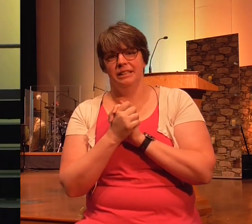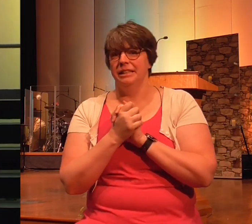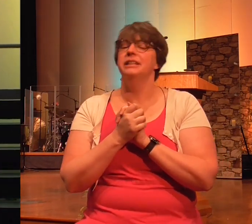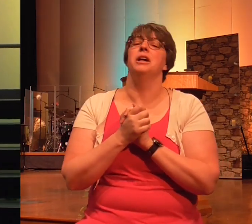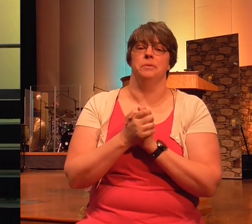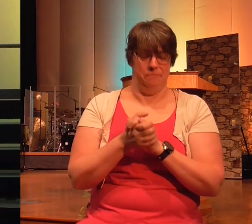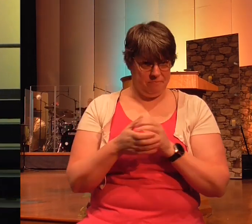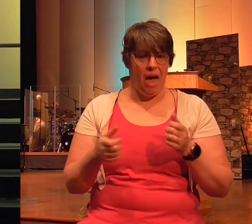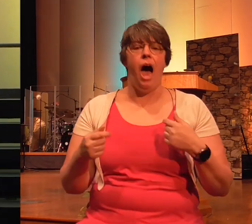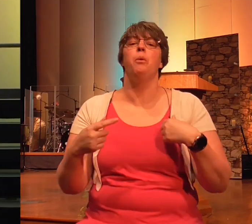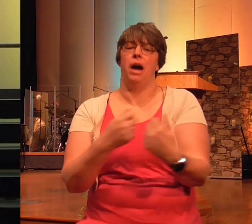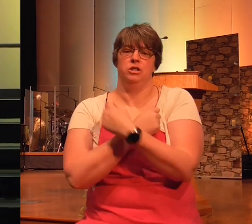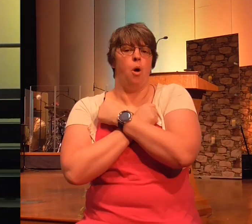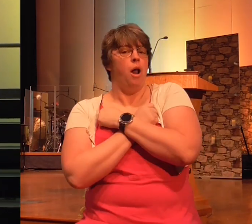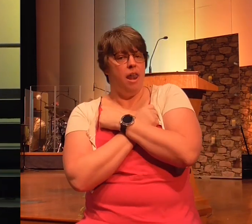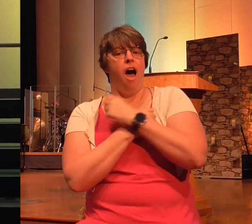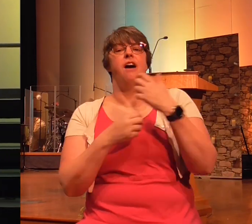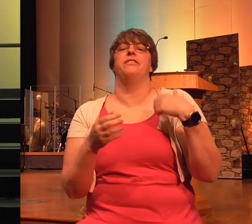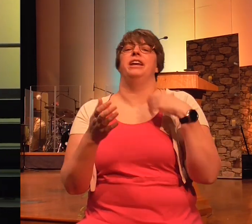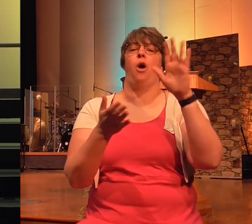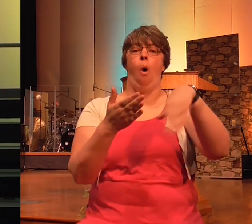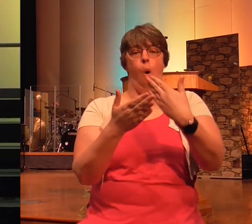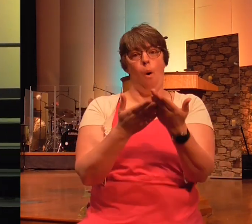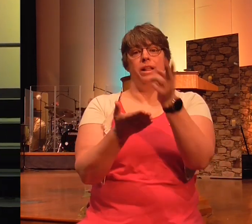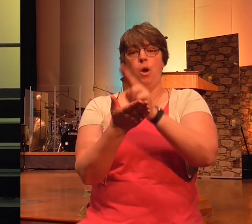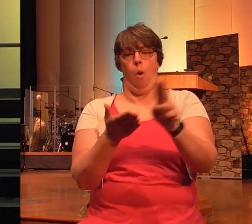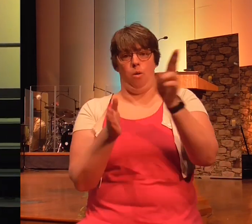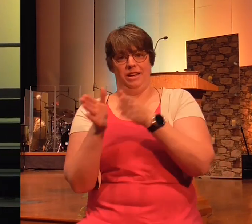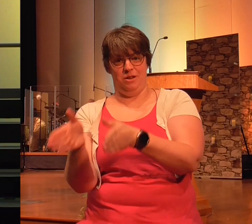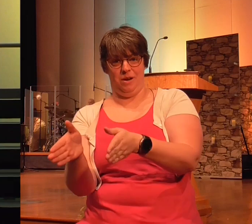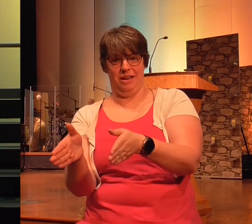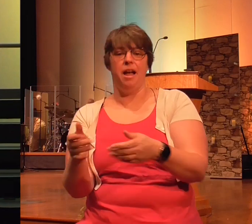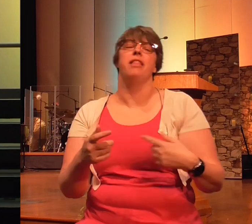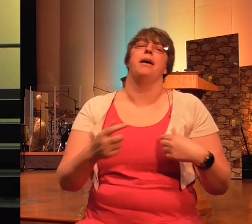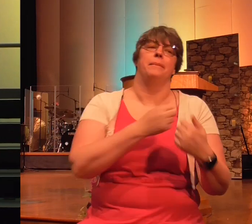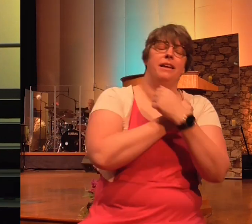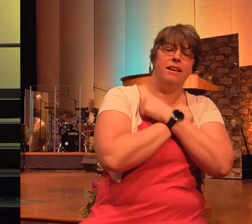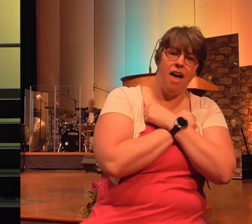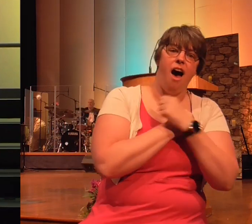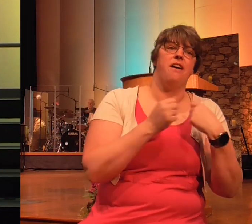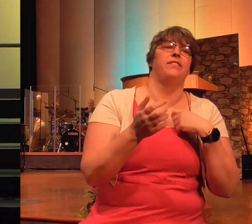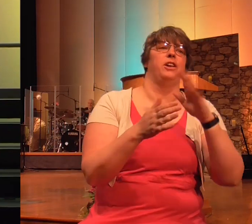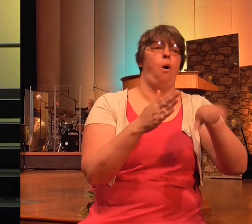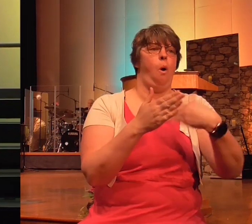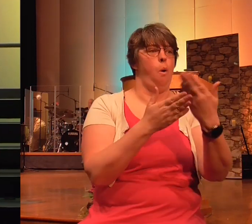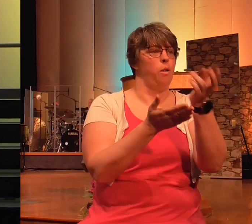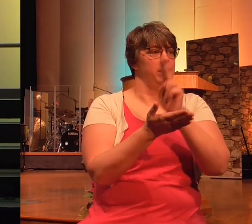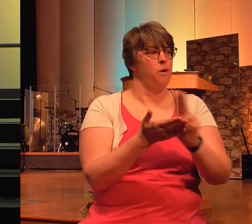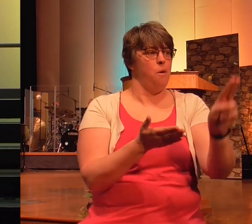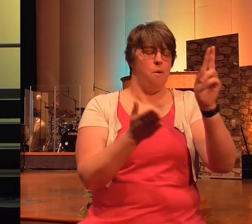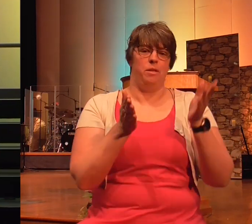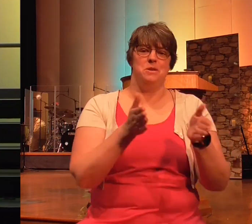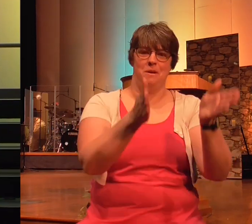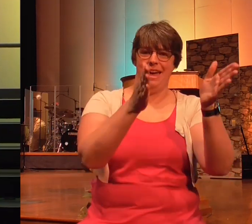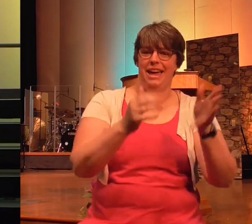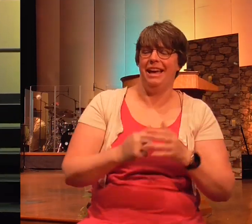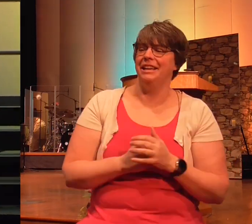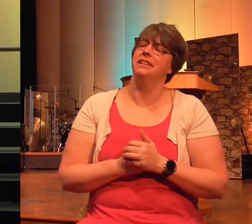Oh, let me love in a holy, holy way. Let me love in a